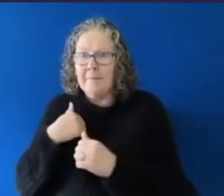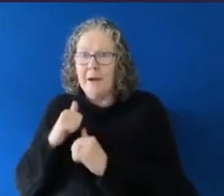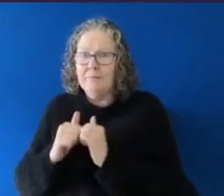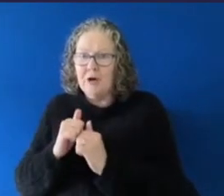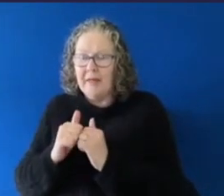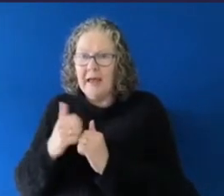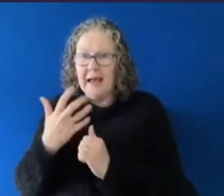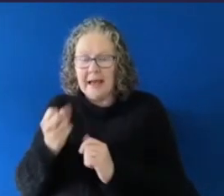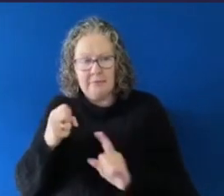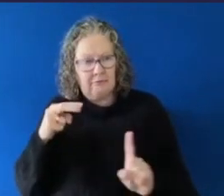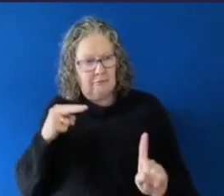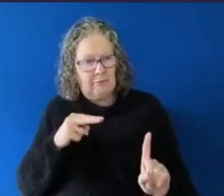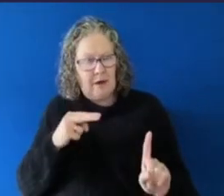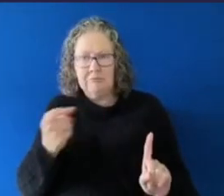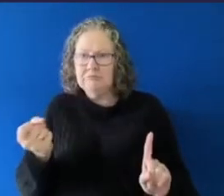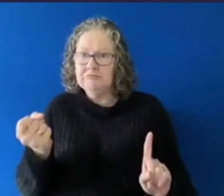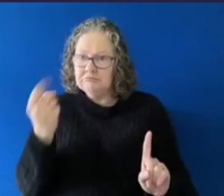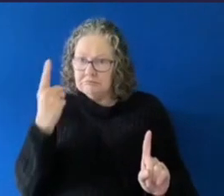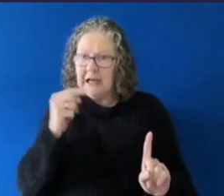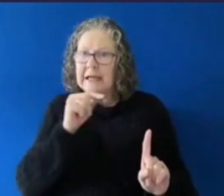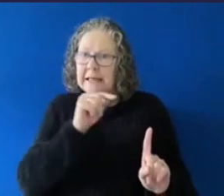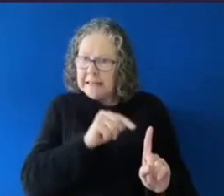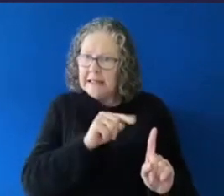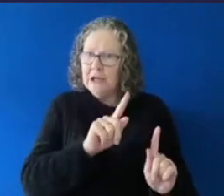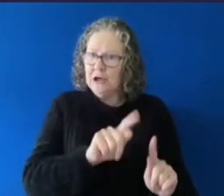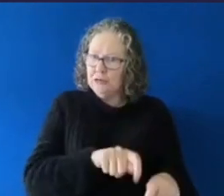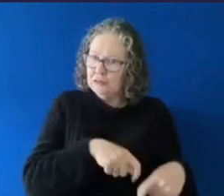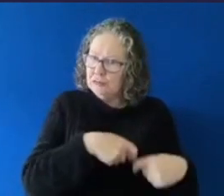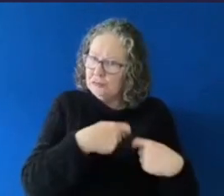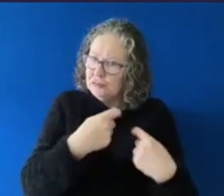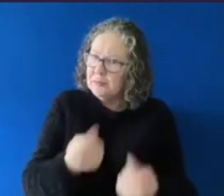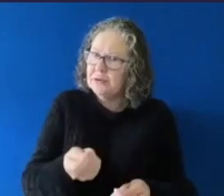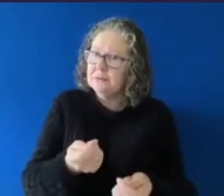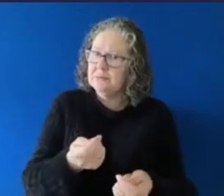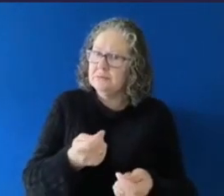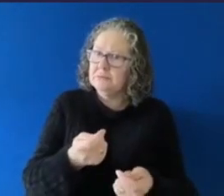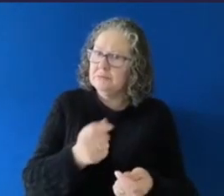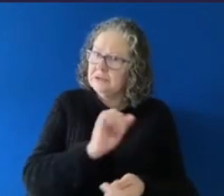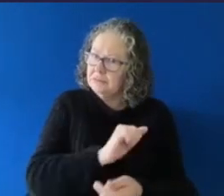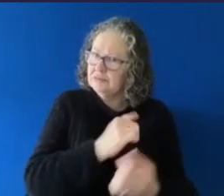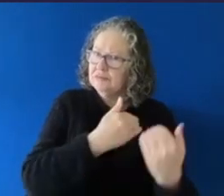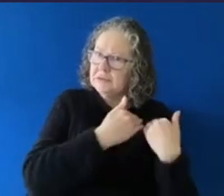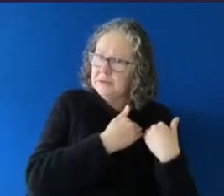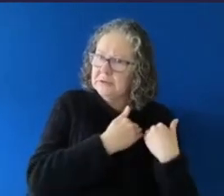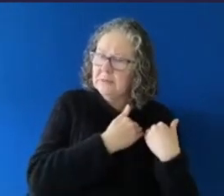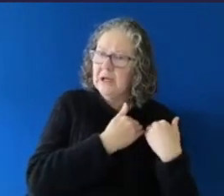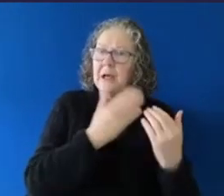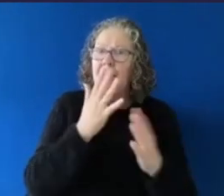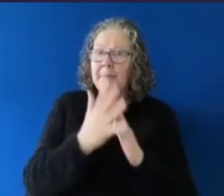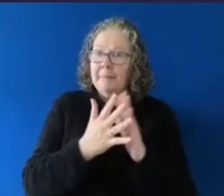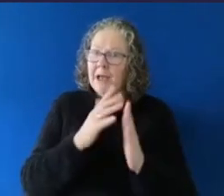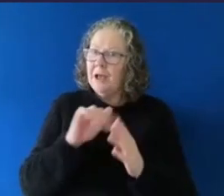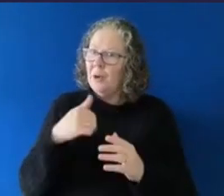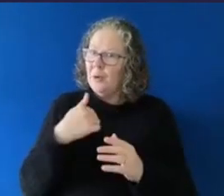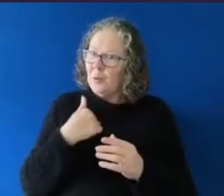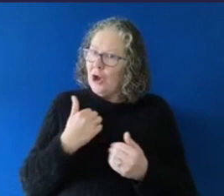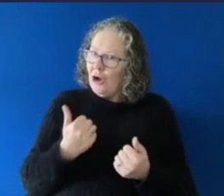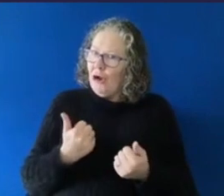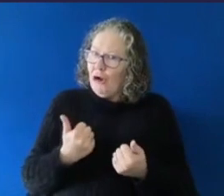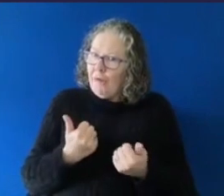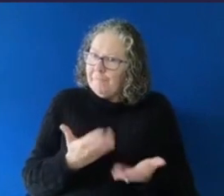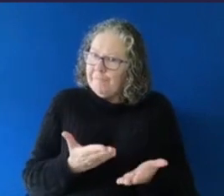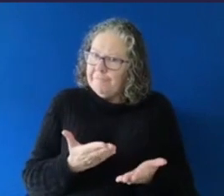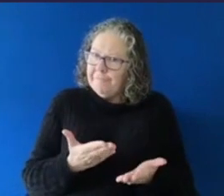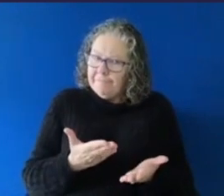acknowledged or understood that he had a contribution to make. And it started by us demanding or offering contribution